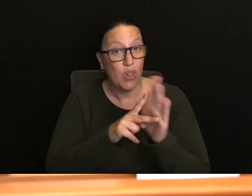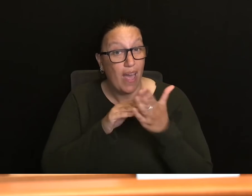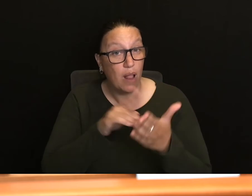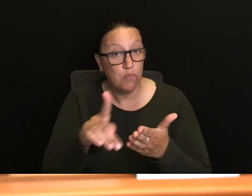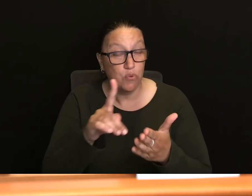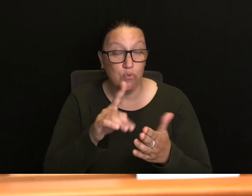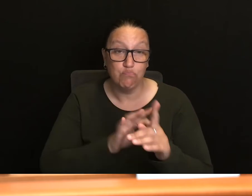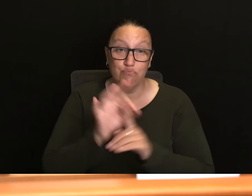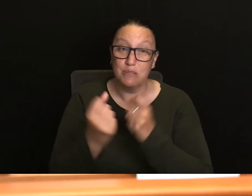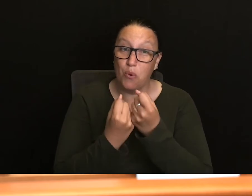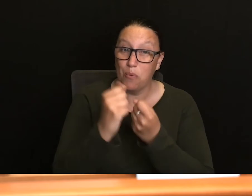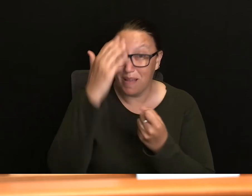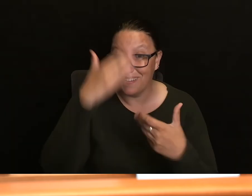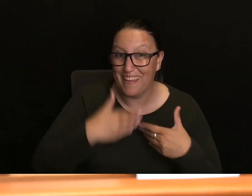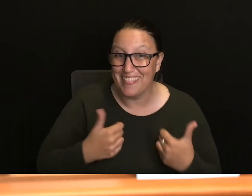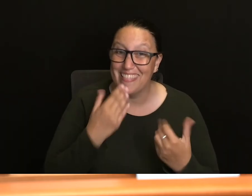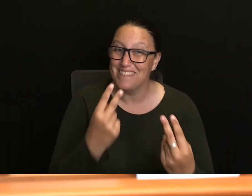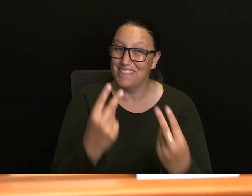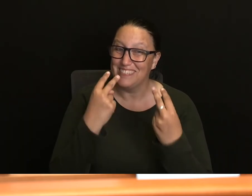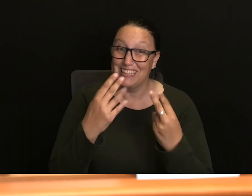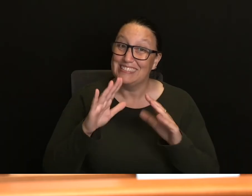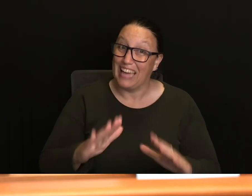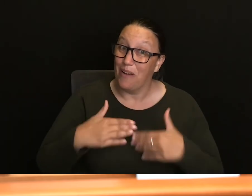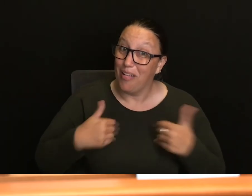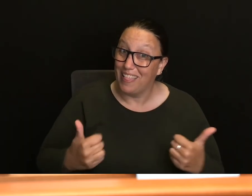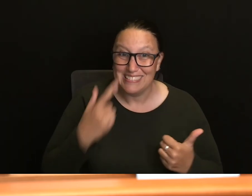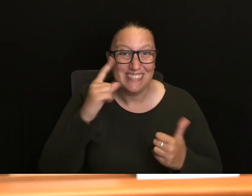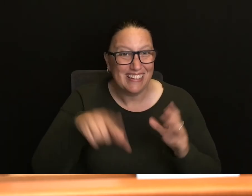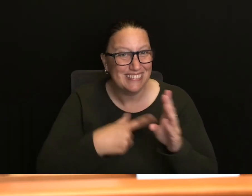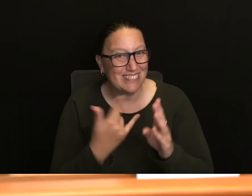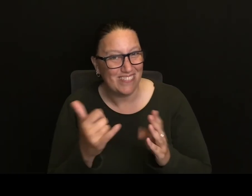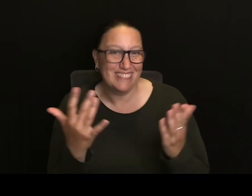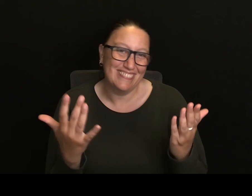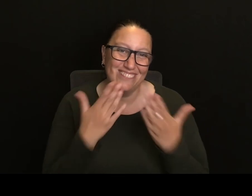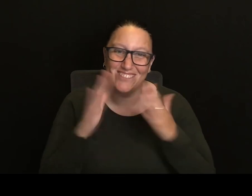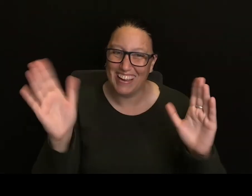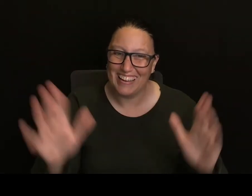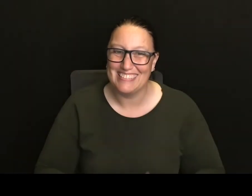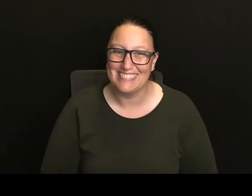health. Thank you again for watching. Stay well, and I'll see you next year, maybe. Bye.